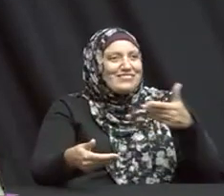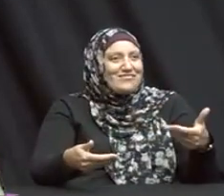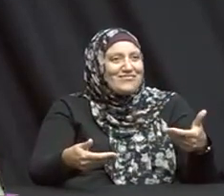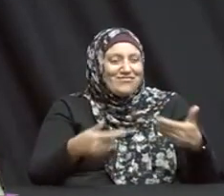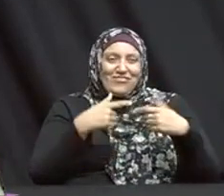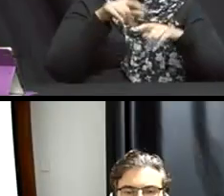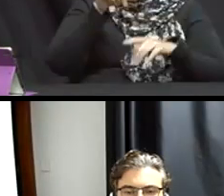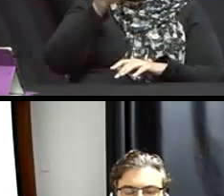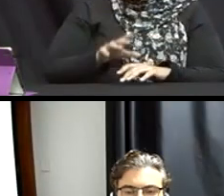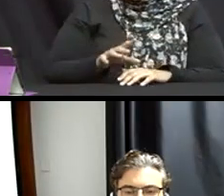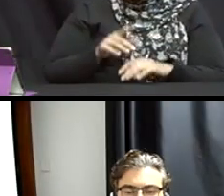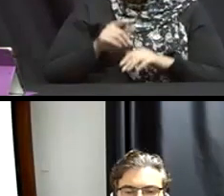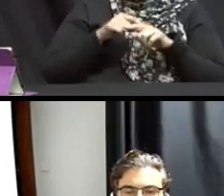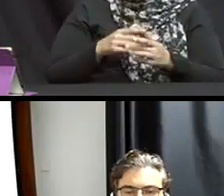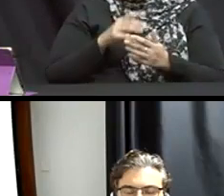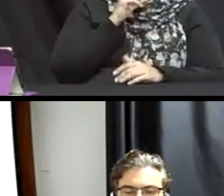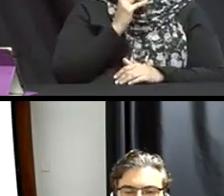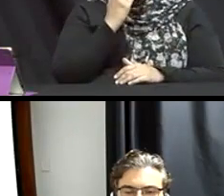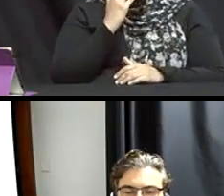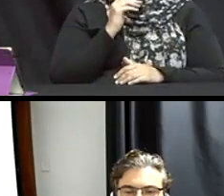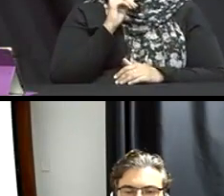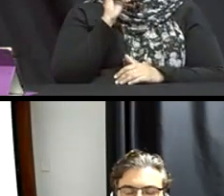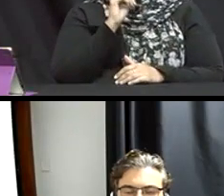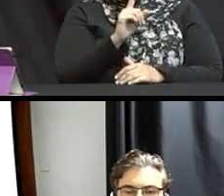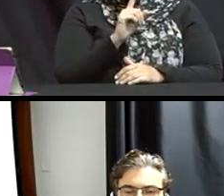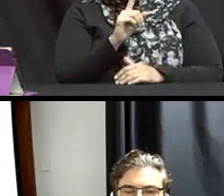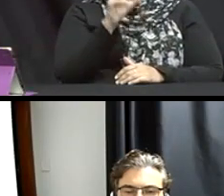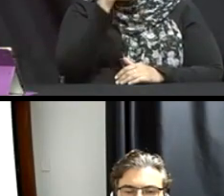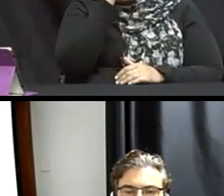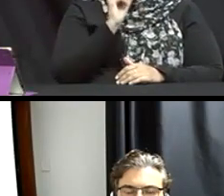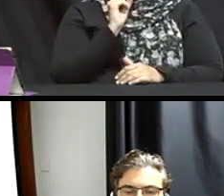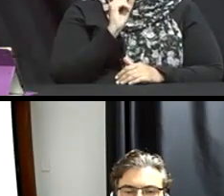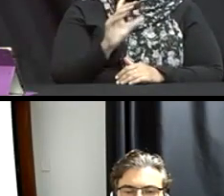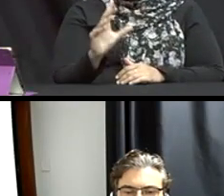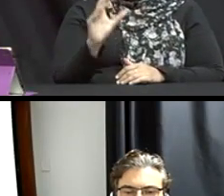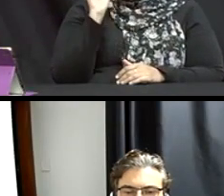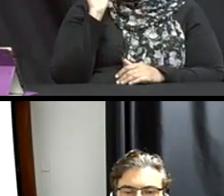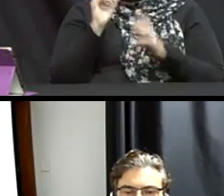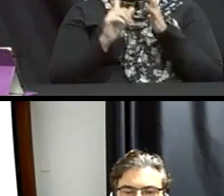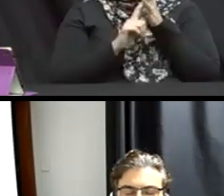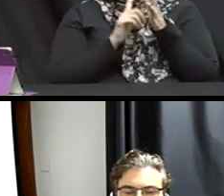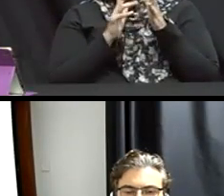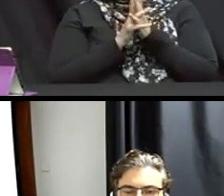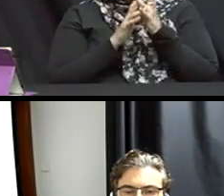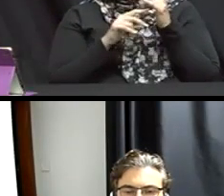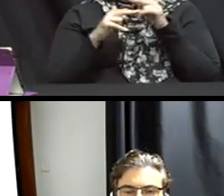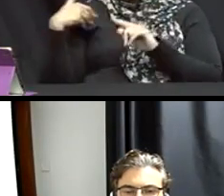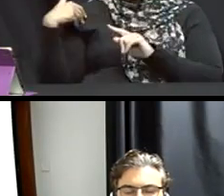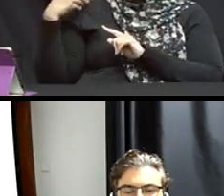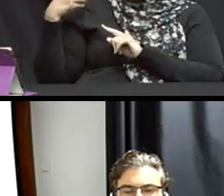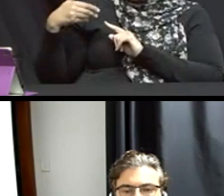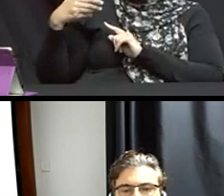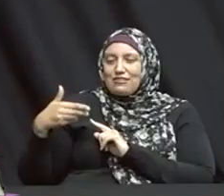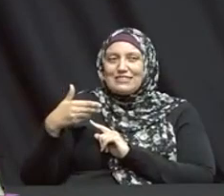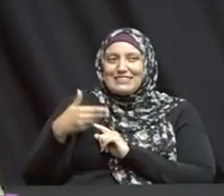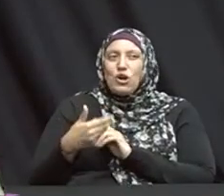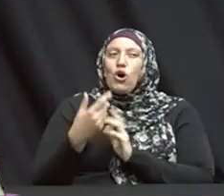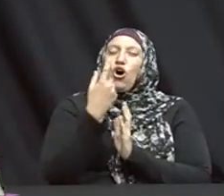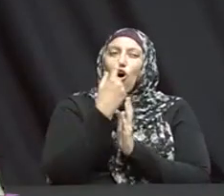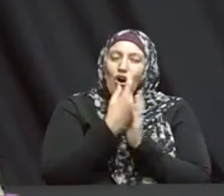and female. However, remember, as I said last week, the law of inheritance comes in the absence of will and in